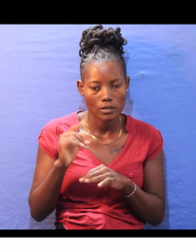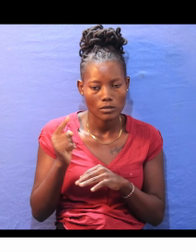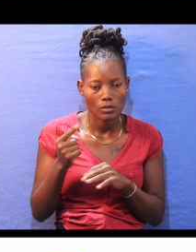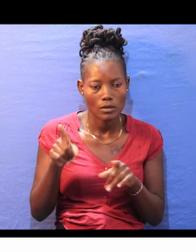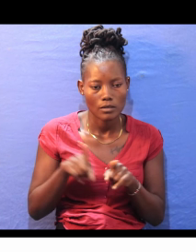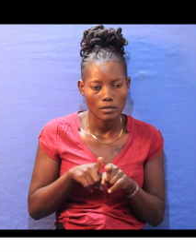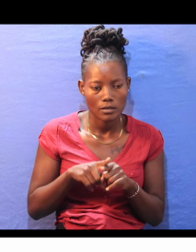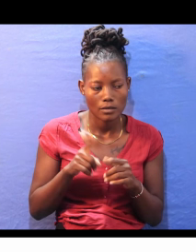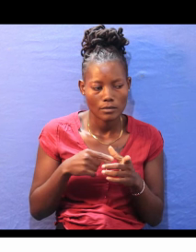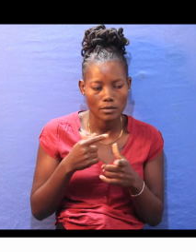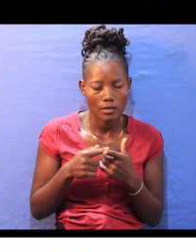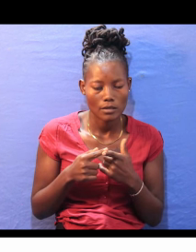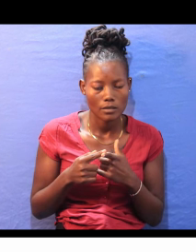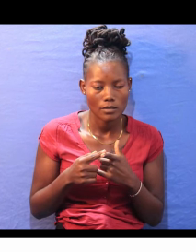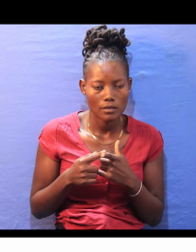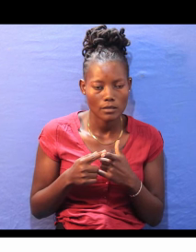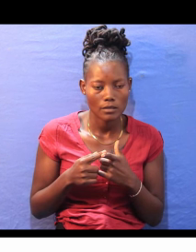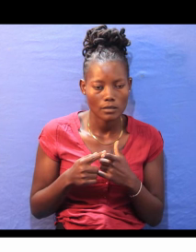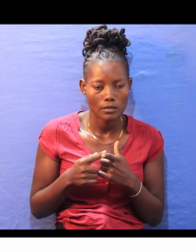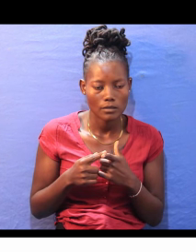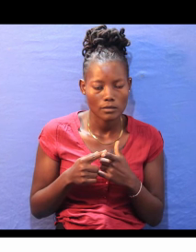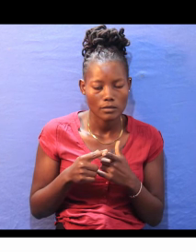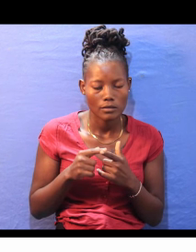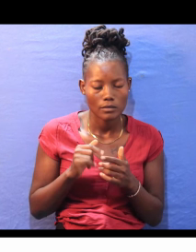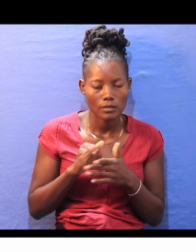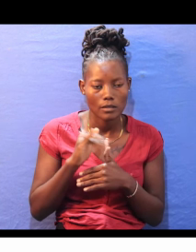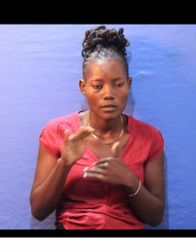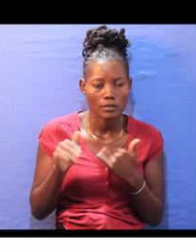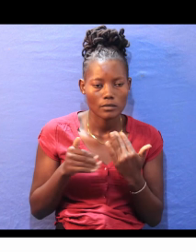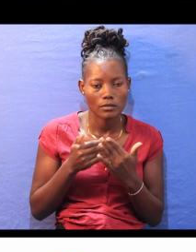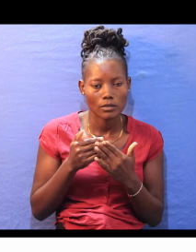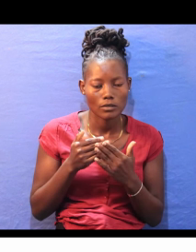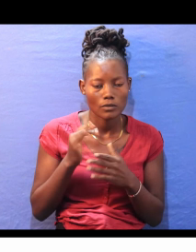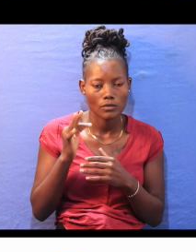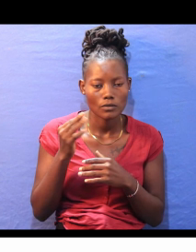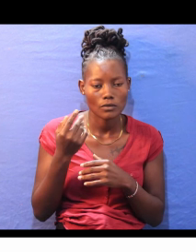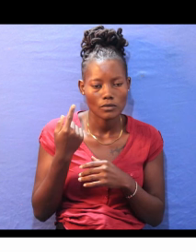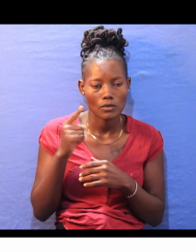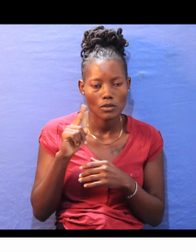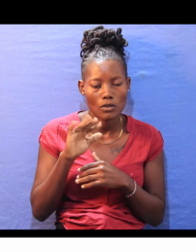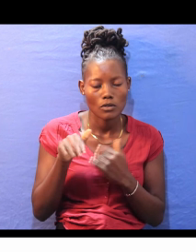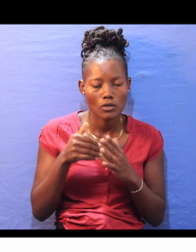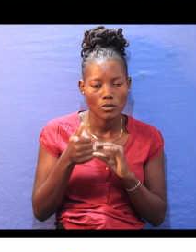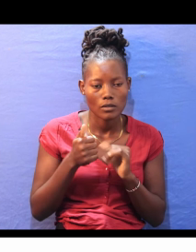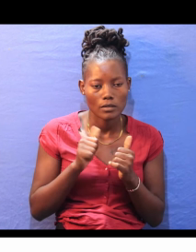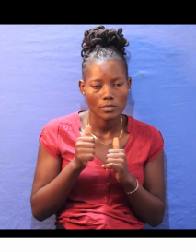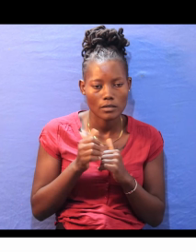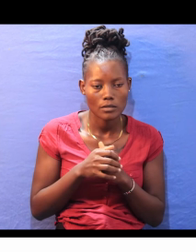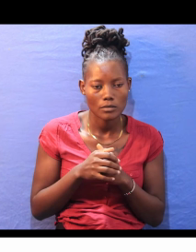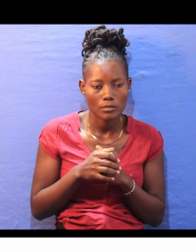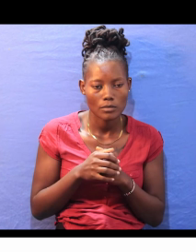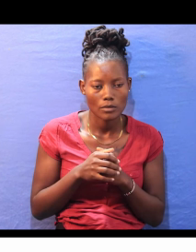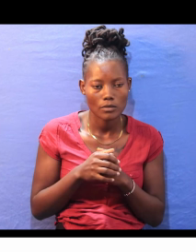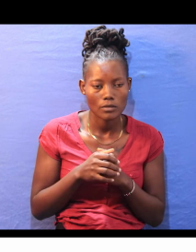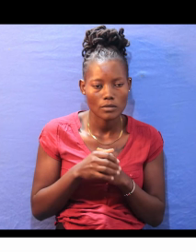Focusing just on sprinting and just on quarter squats for sprinters rather than full